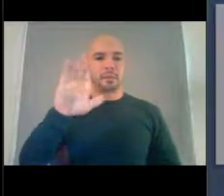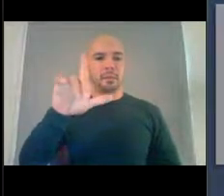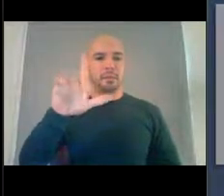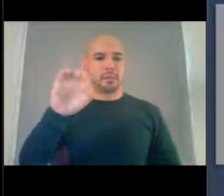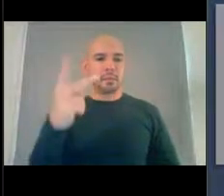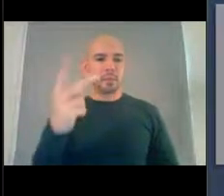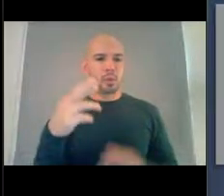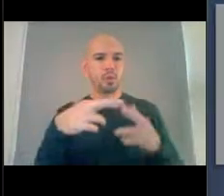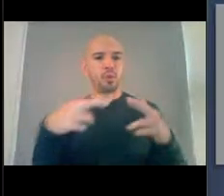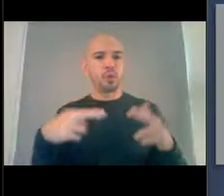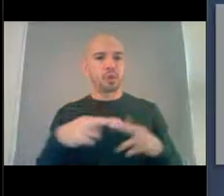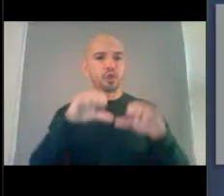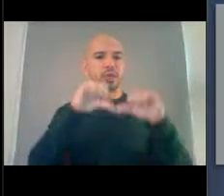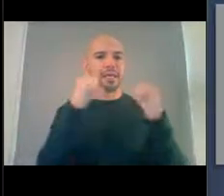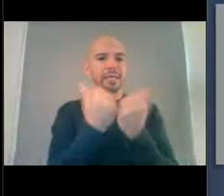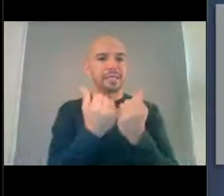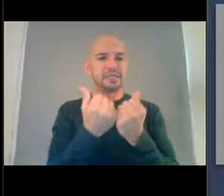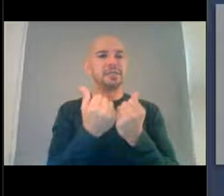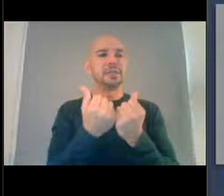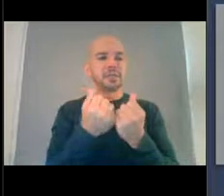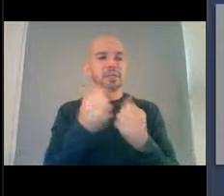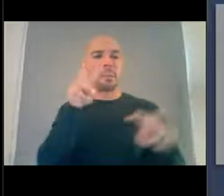regional agencies moderator